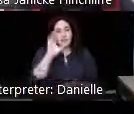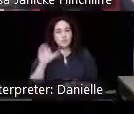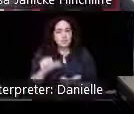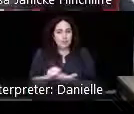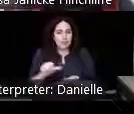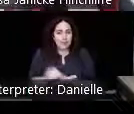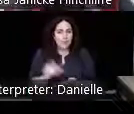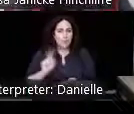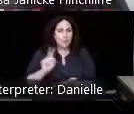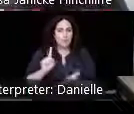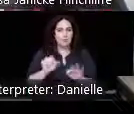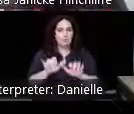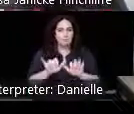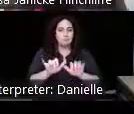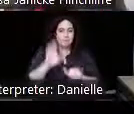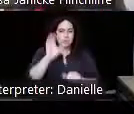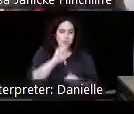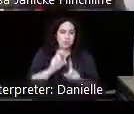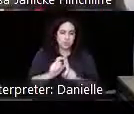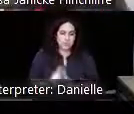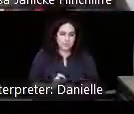terms,